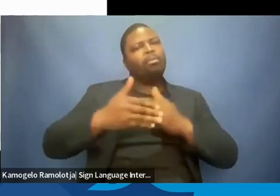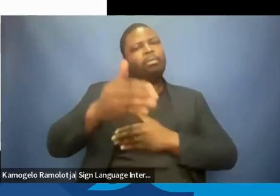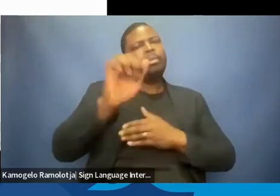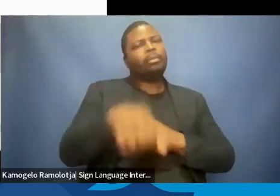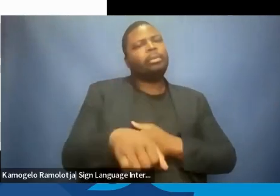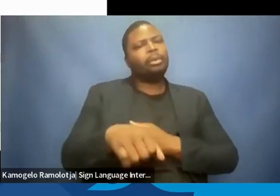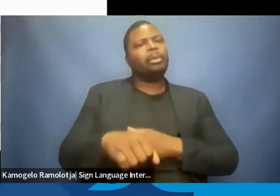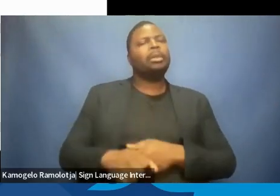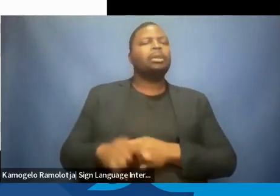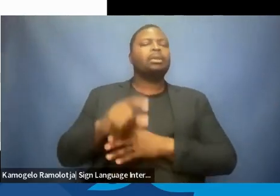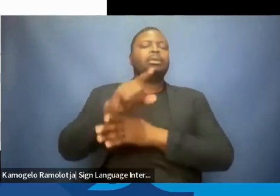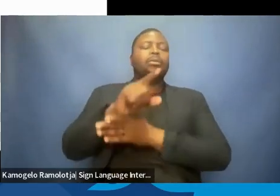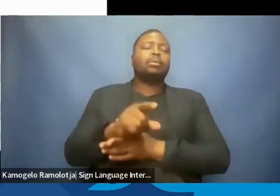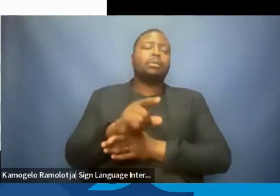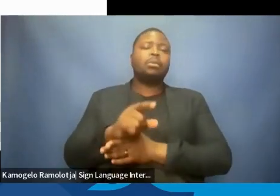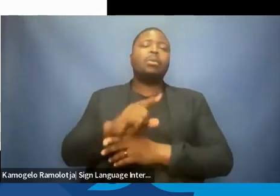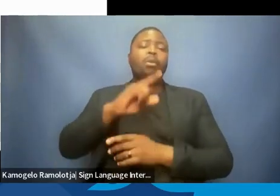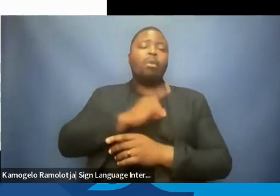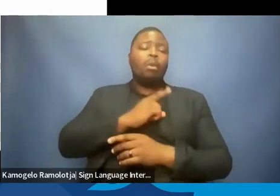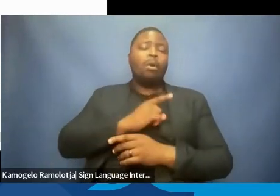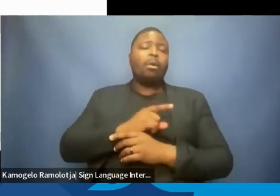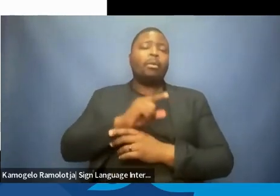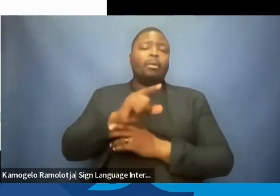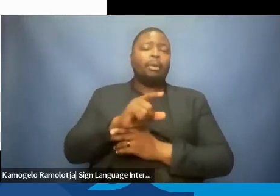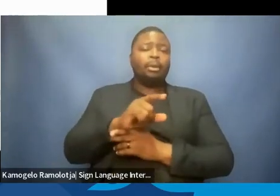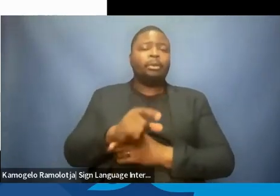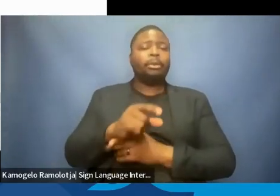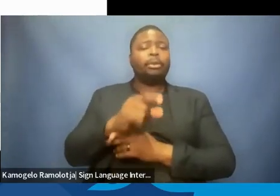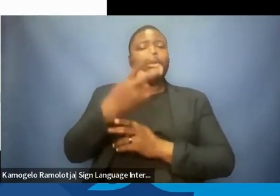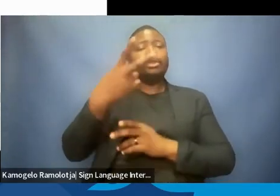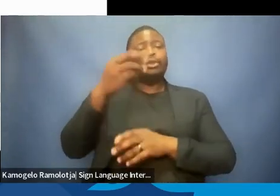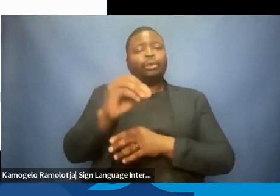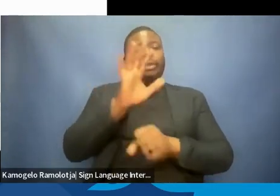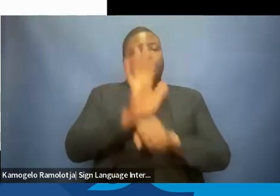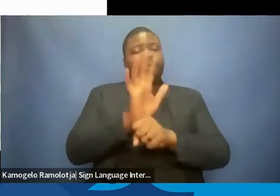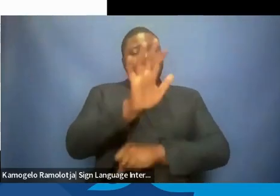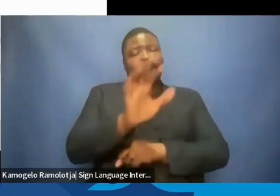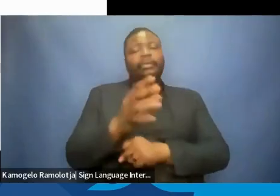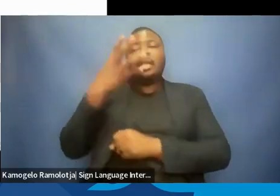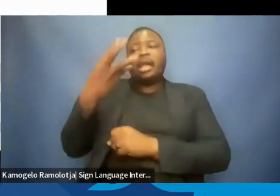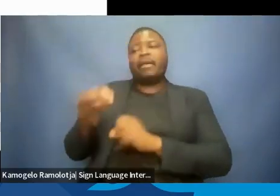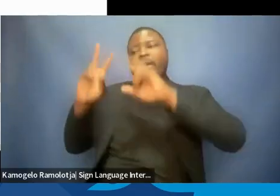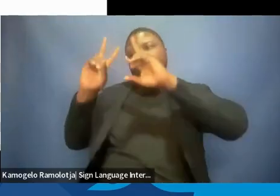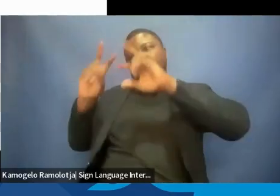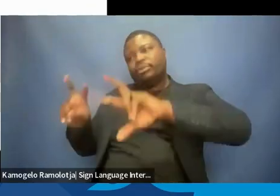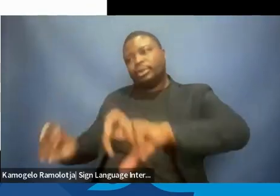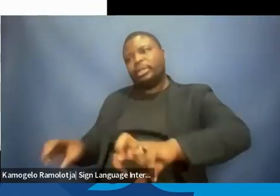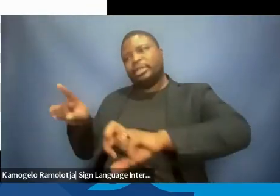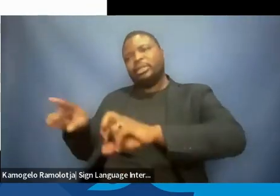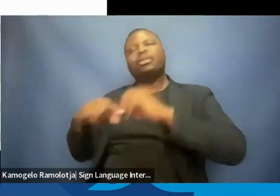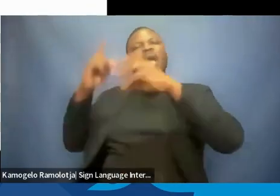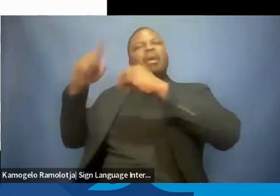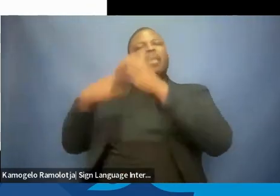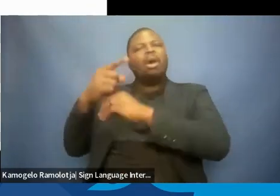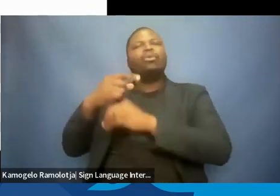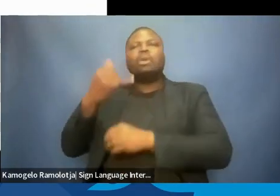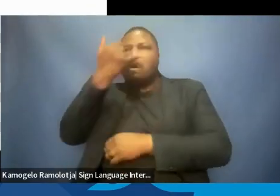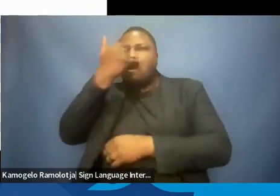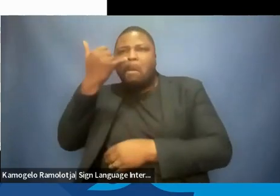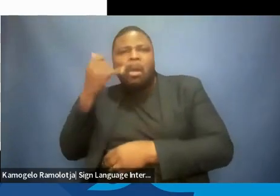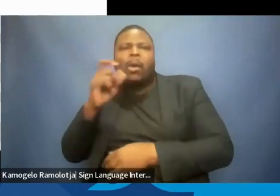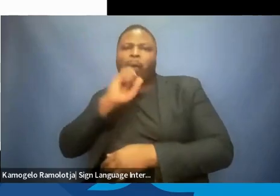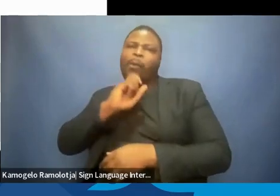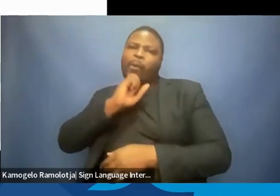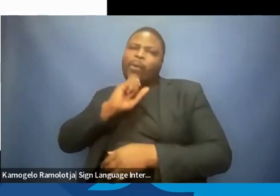should strengthen future collaborative efforts and develop a working relationship. And this built the basis for what